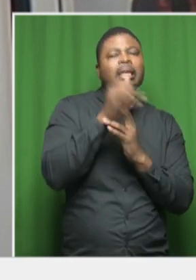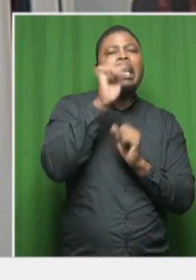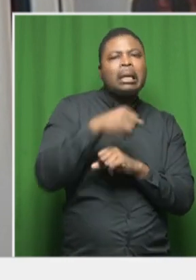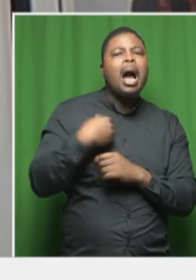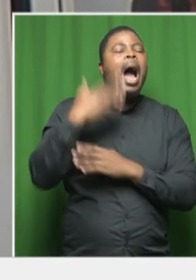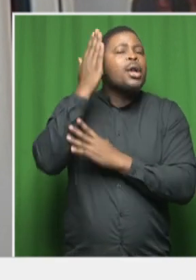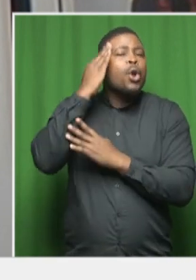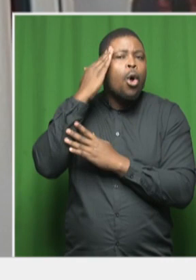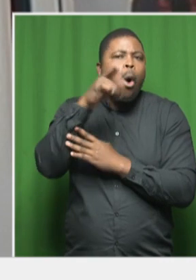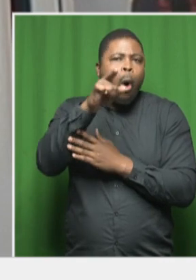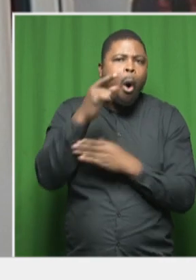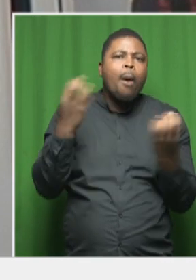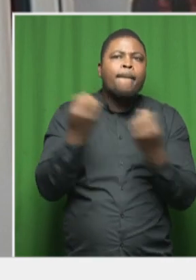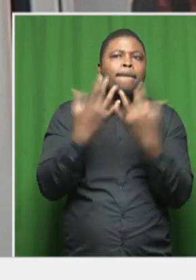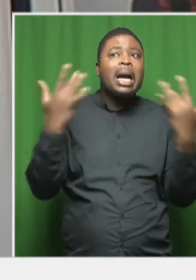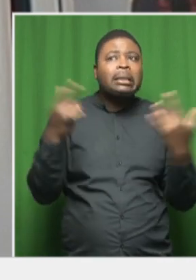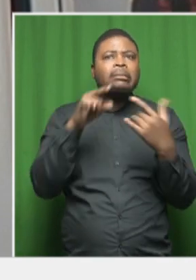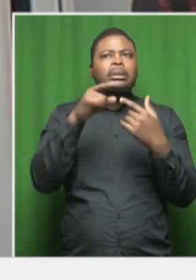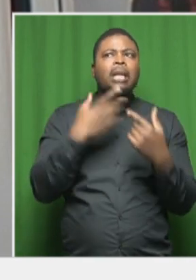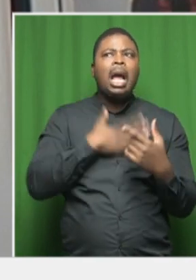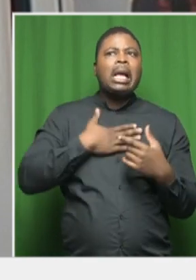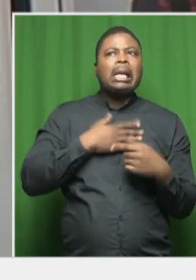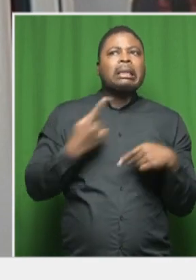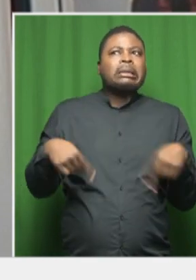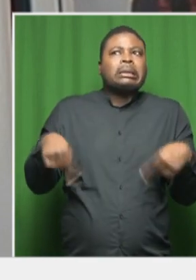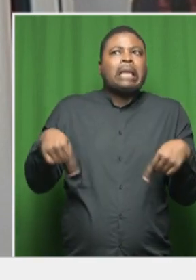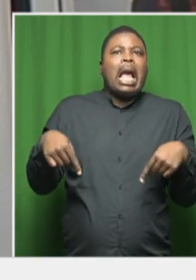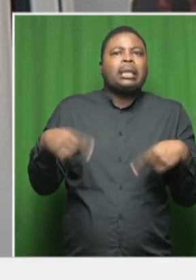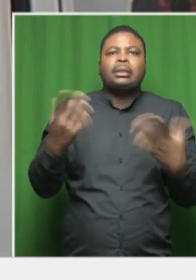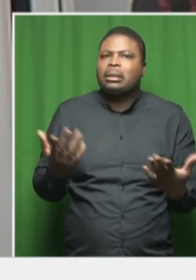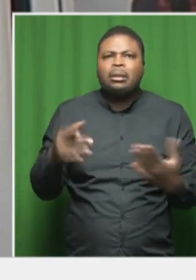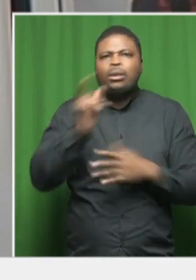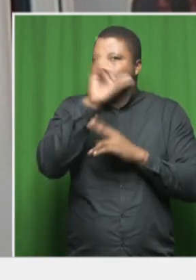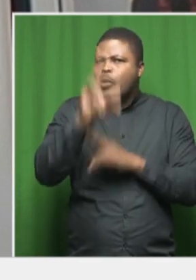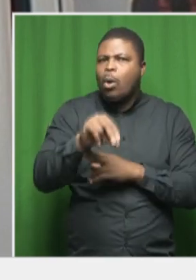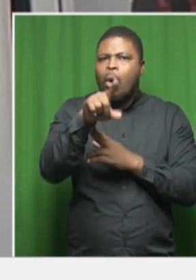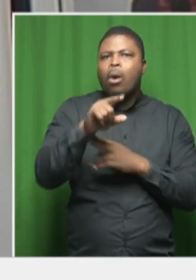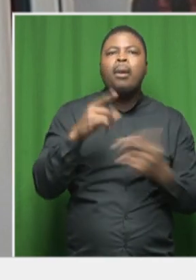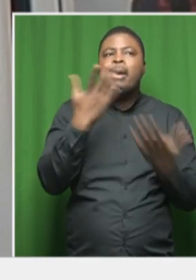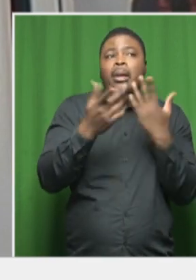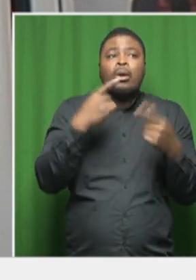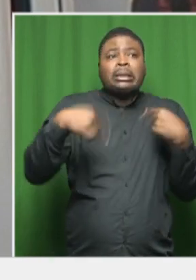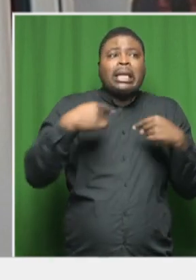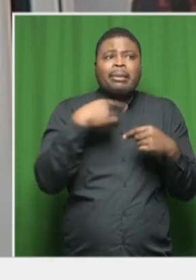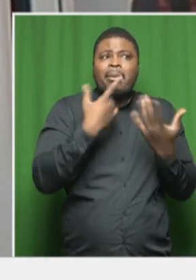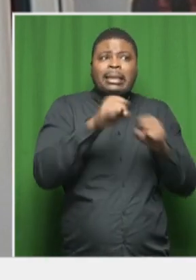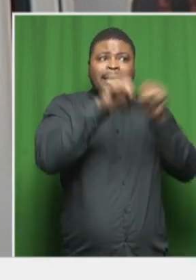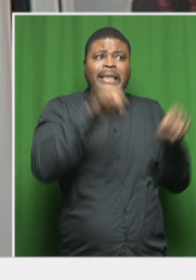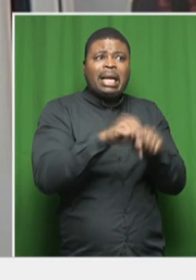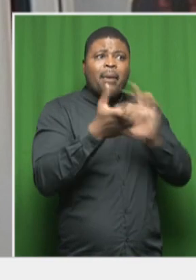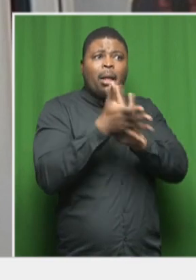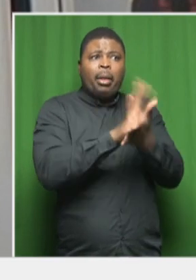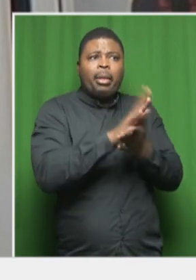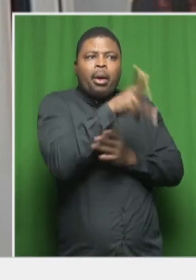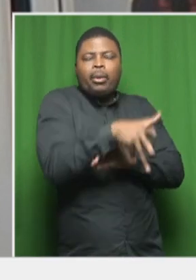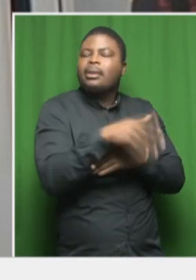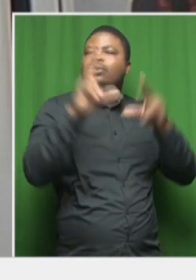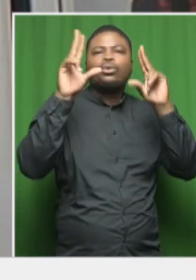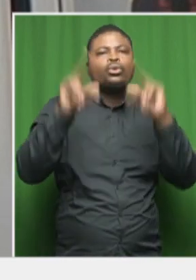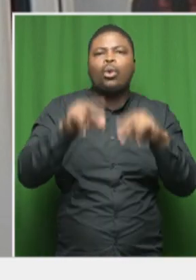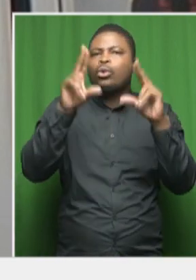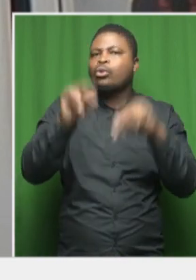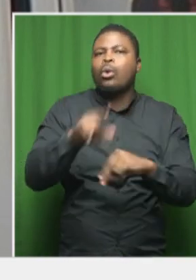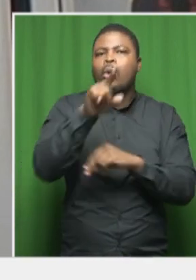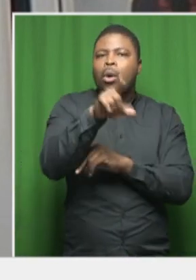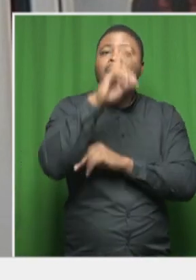know that often you think, oh my goodness, I can break the system. You really can't. You need to know two things: